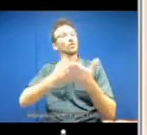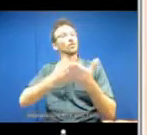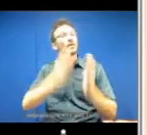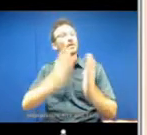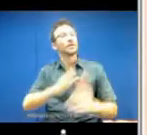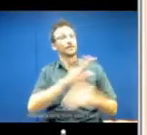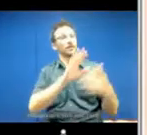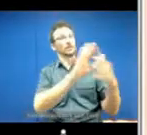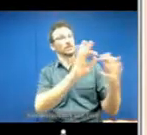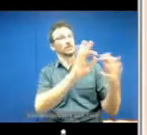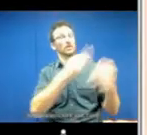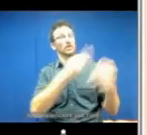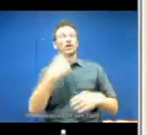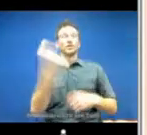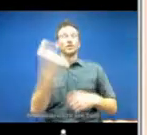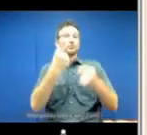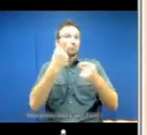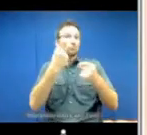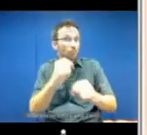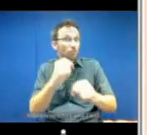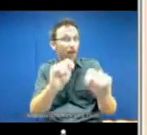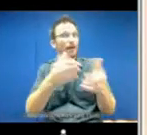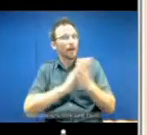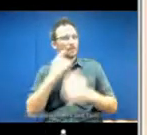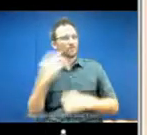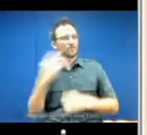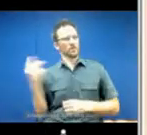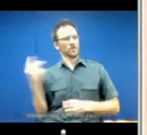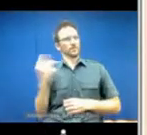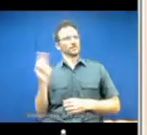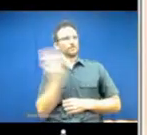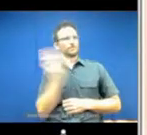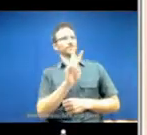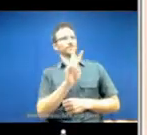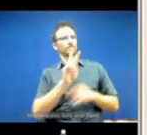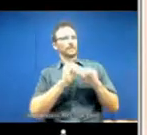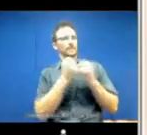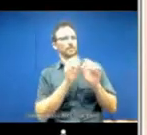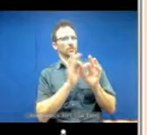just because of the courts where I work. But yes, a team is